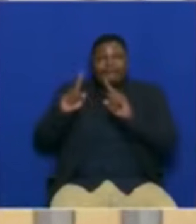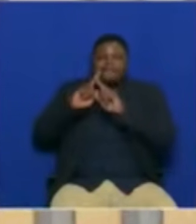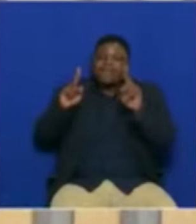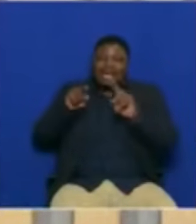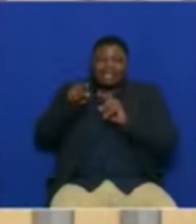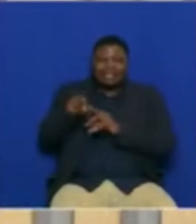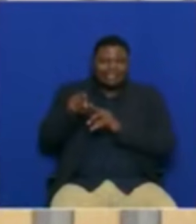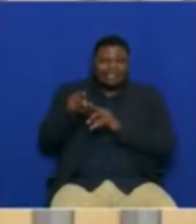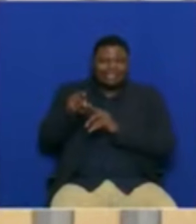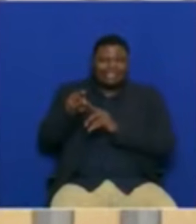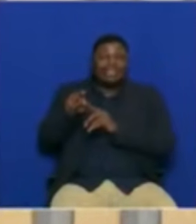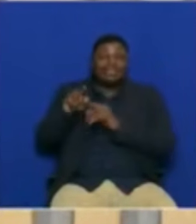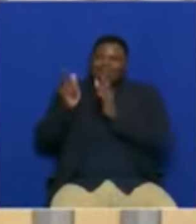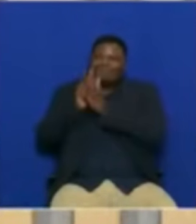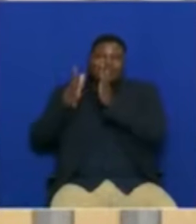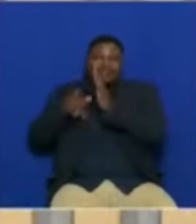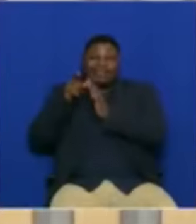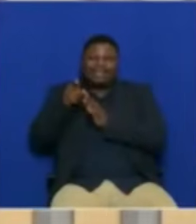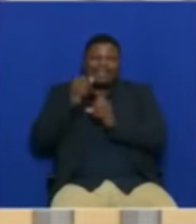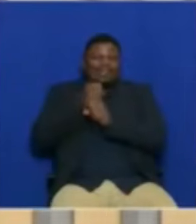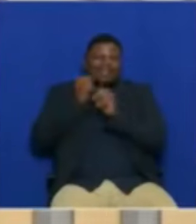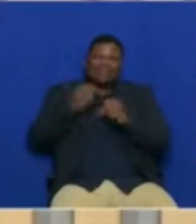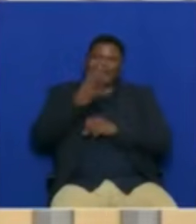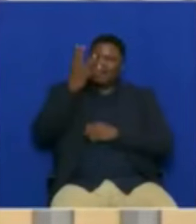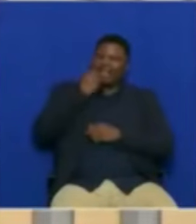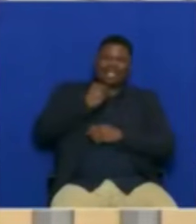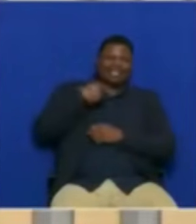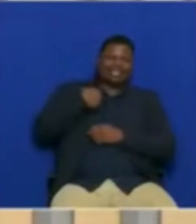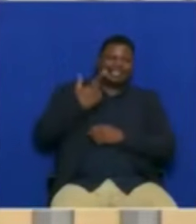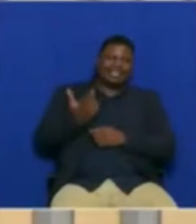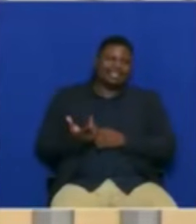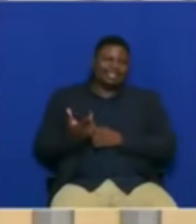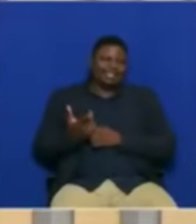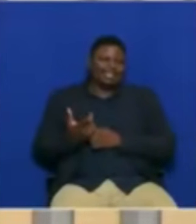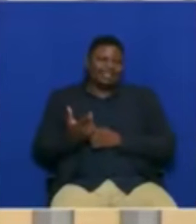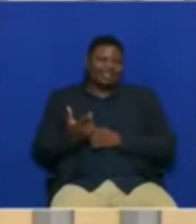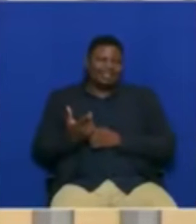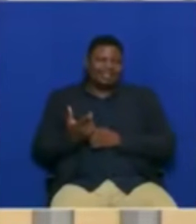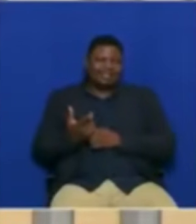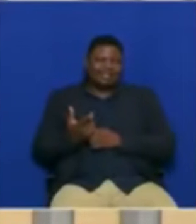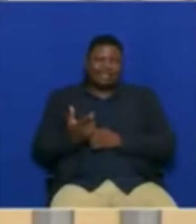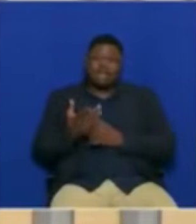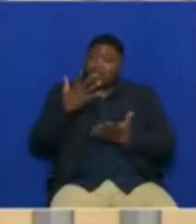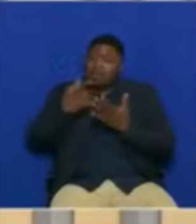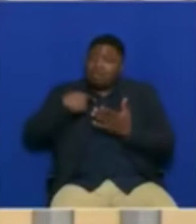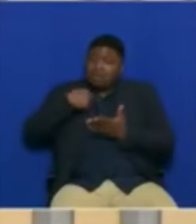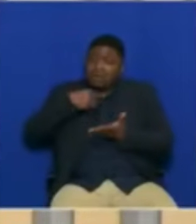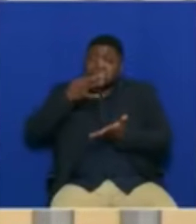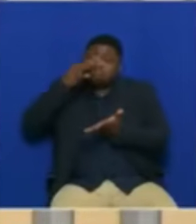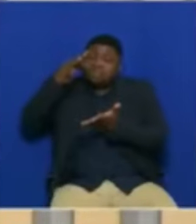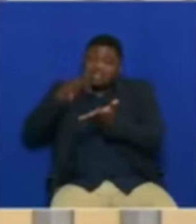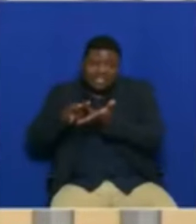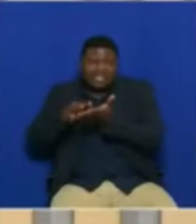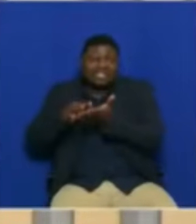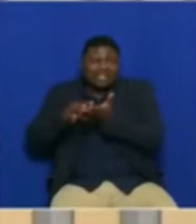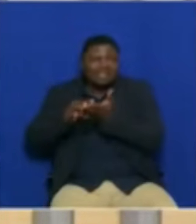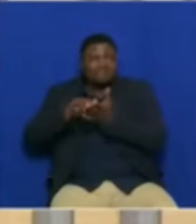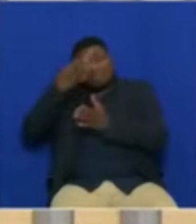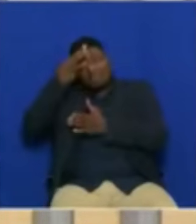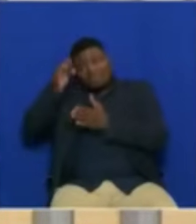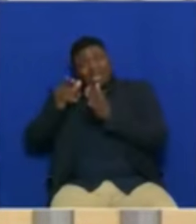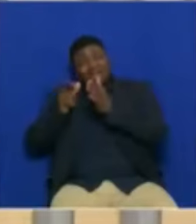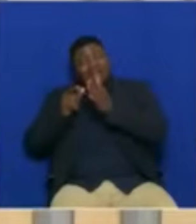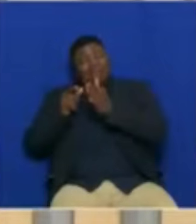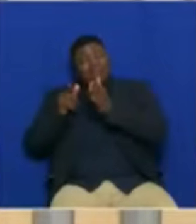that's what happened at the end of the day. I made that suggestion, and then she didn't put it up to the magistrate.